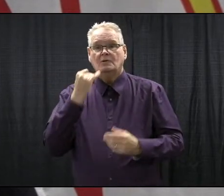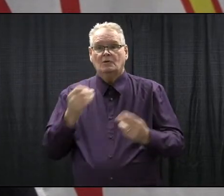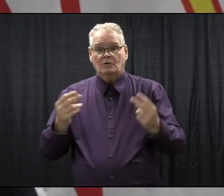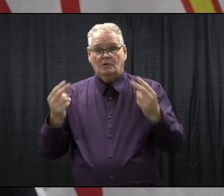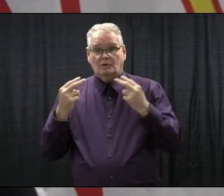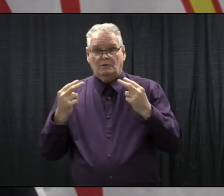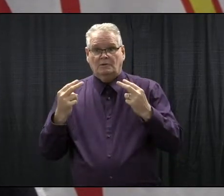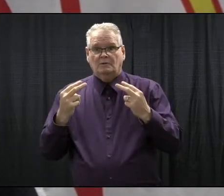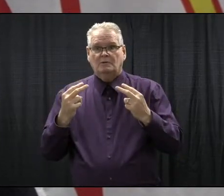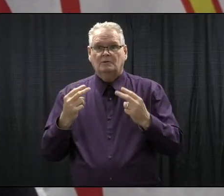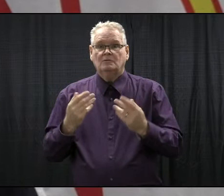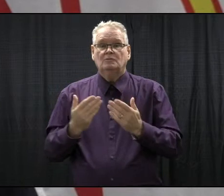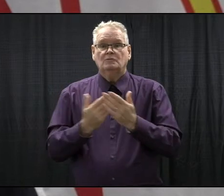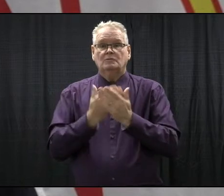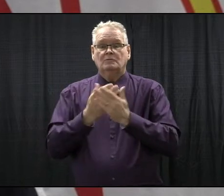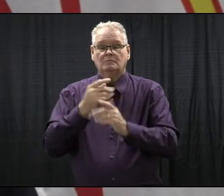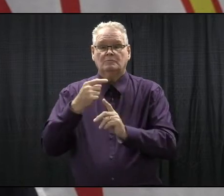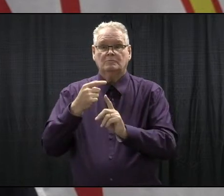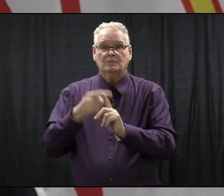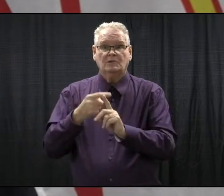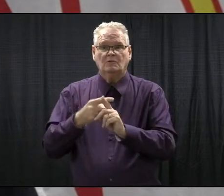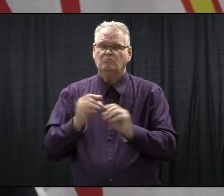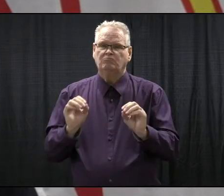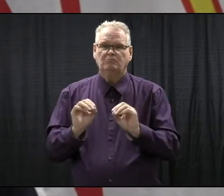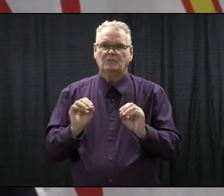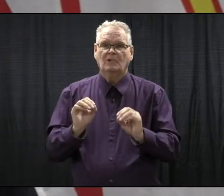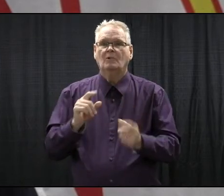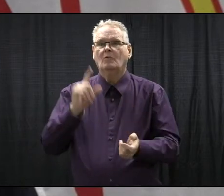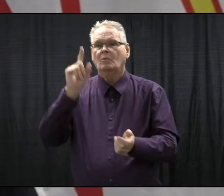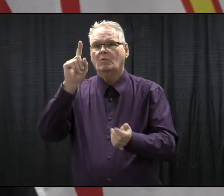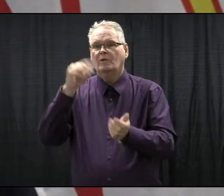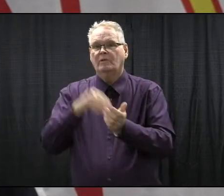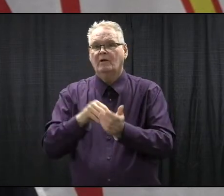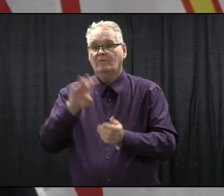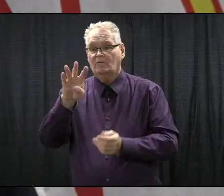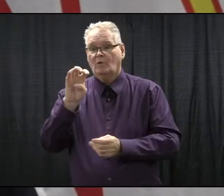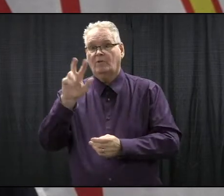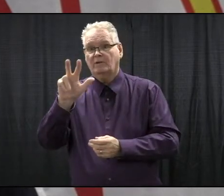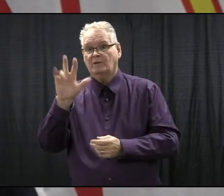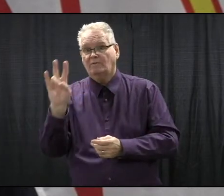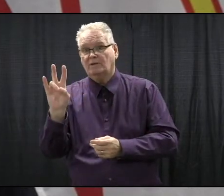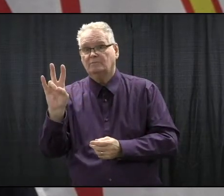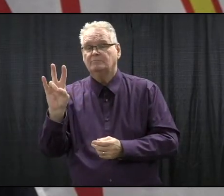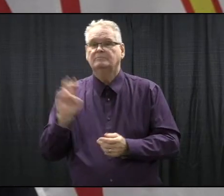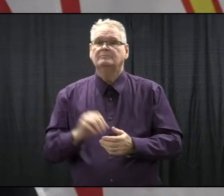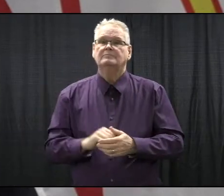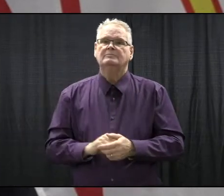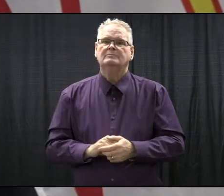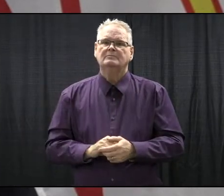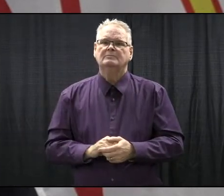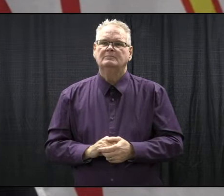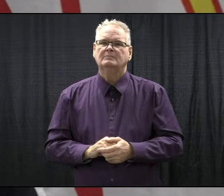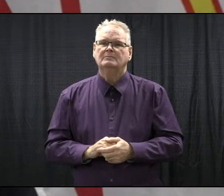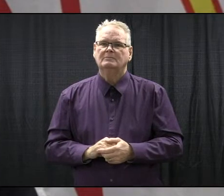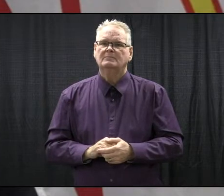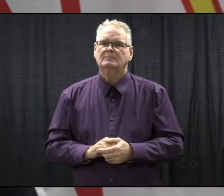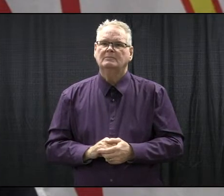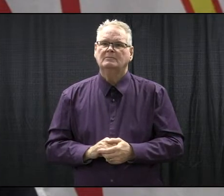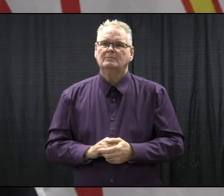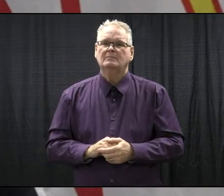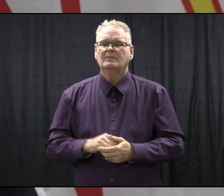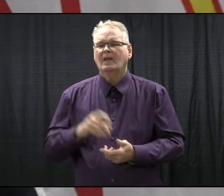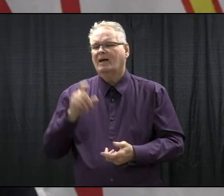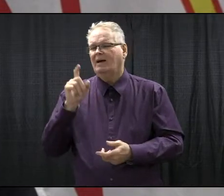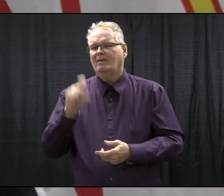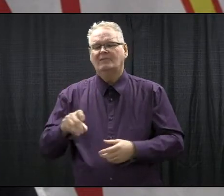1,437. We will have to learn to live with COVID. We will see cases in the future, but we will be able to deal